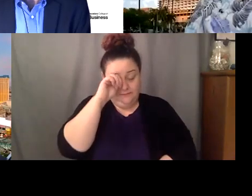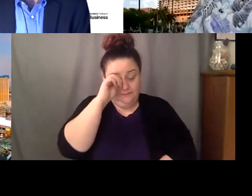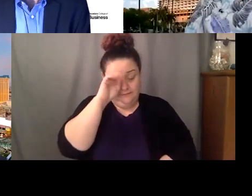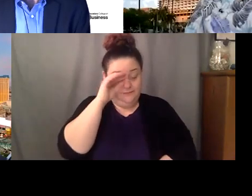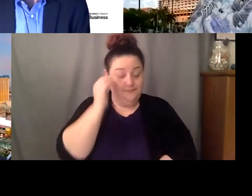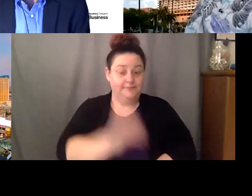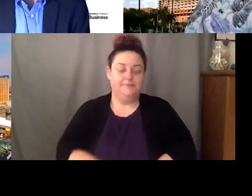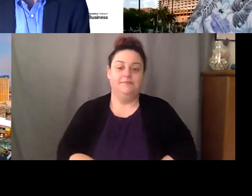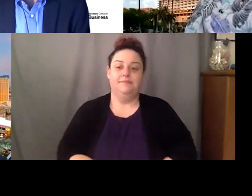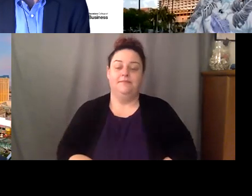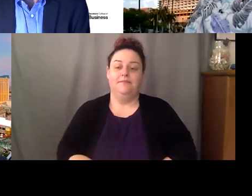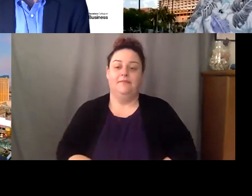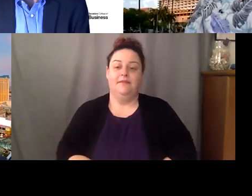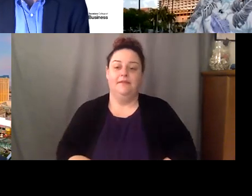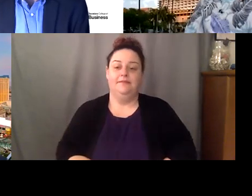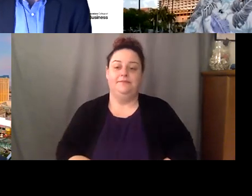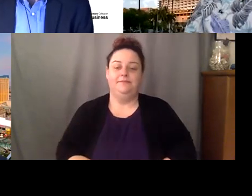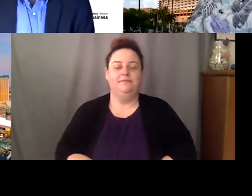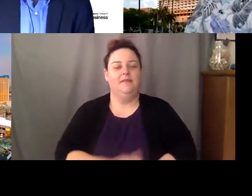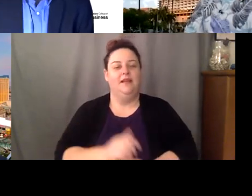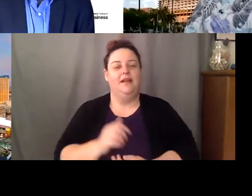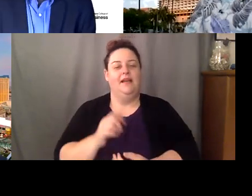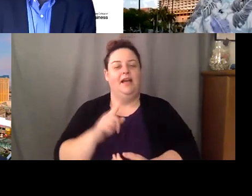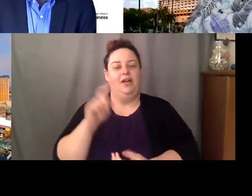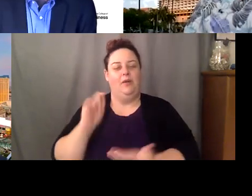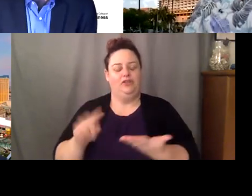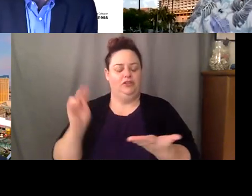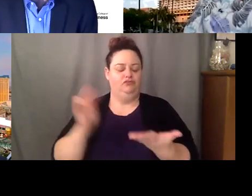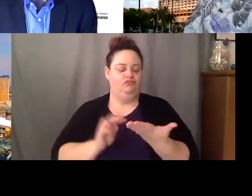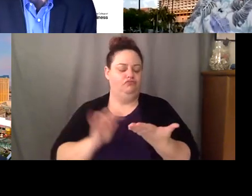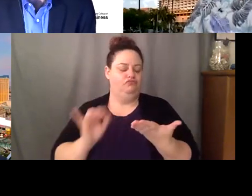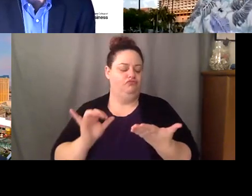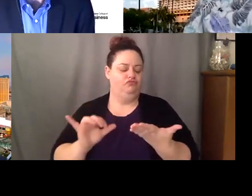I think you touched upon, some of you touched upon this a little bit, but there's this question related to